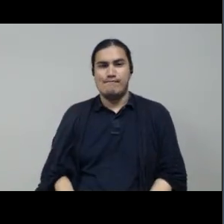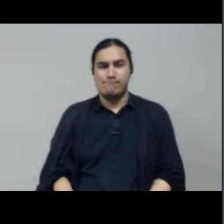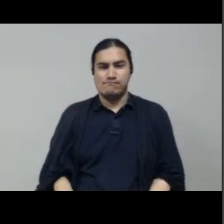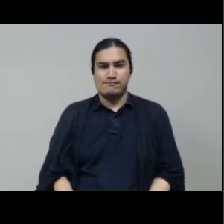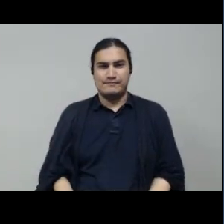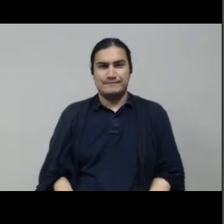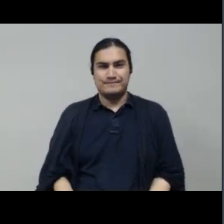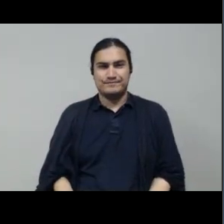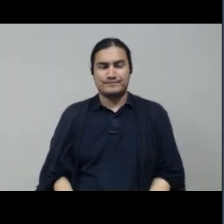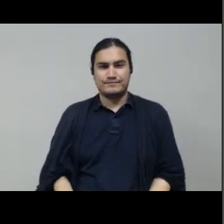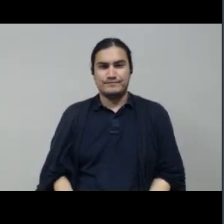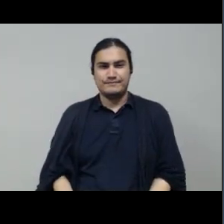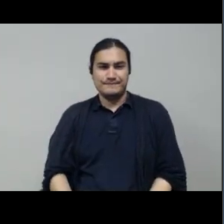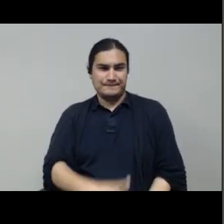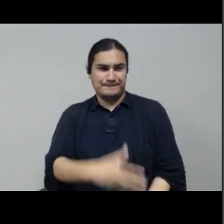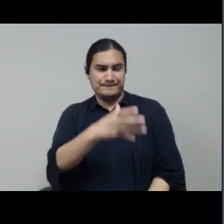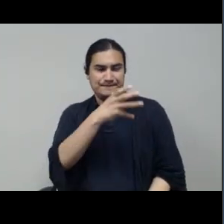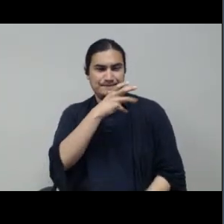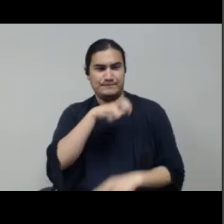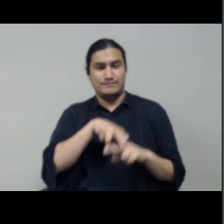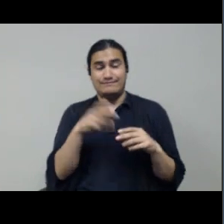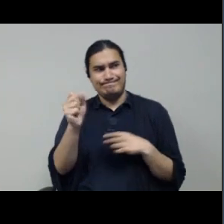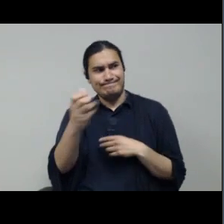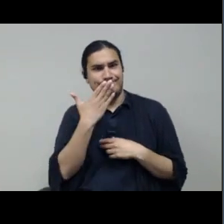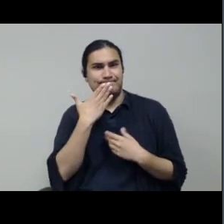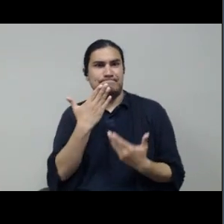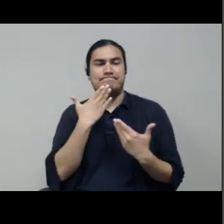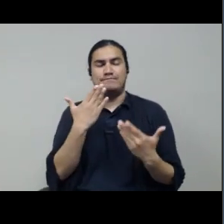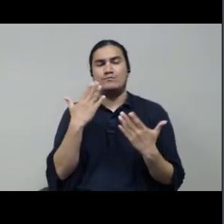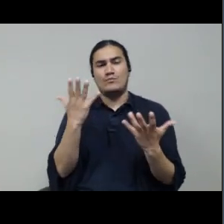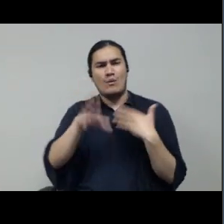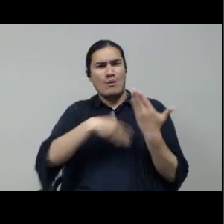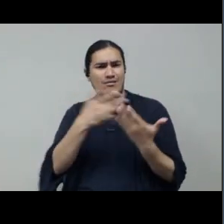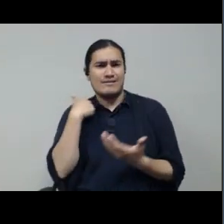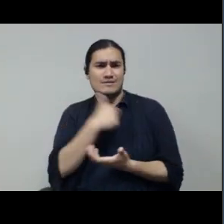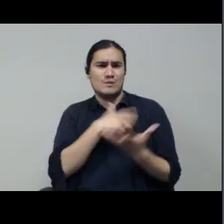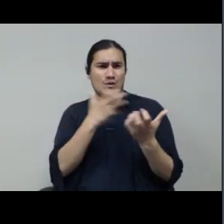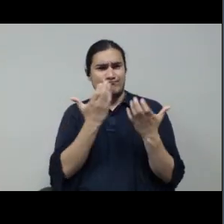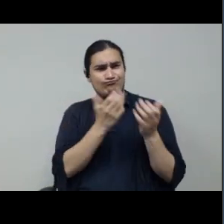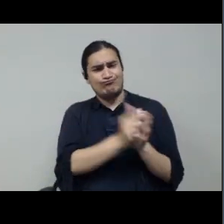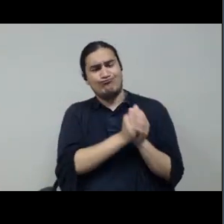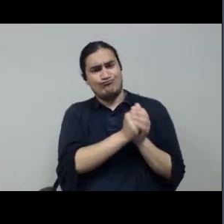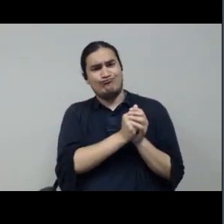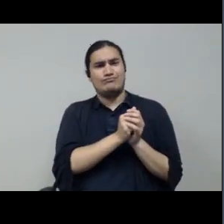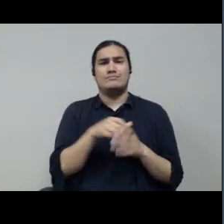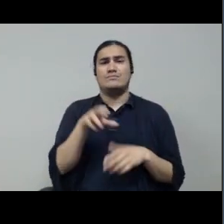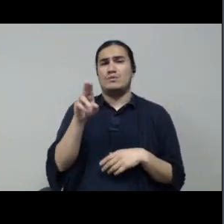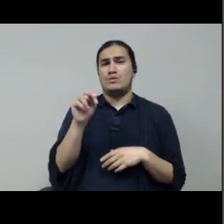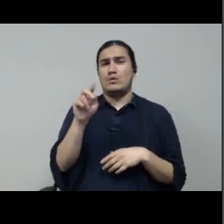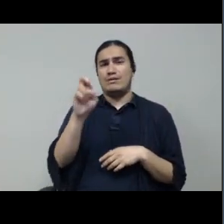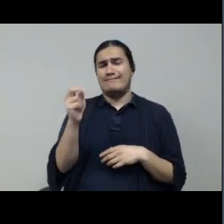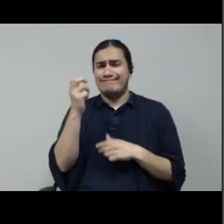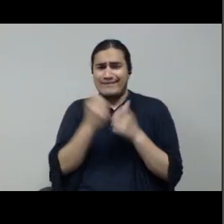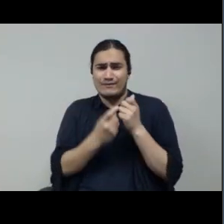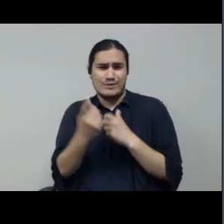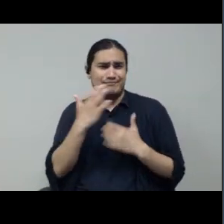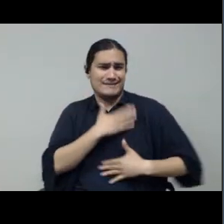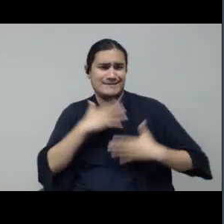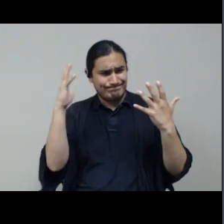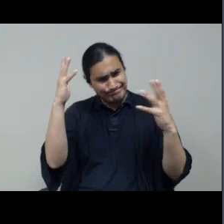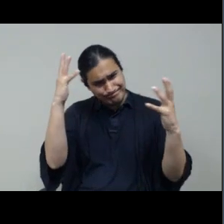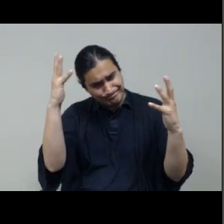Thank you, Commissioner Martinez. And yes, we'd all like to congratulate you. Commissioner Norton, if everybody could congratulate